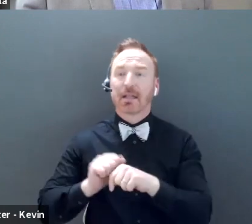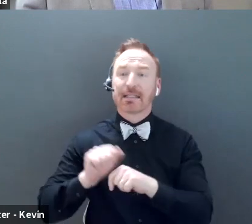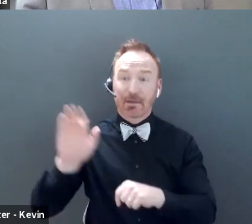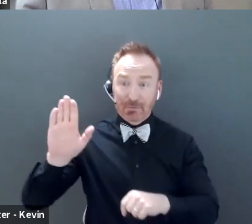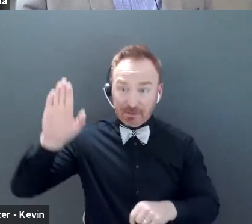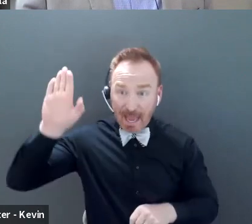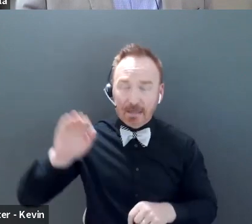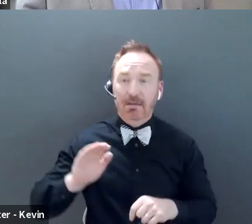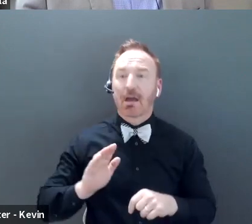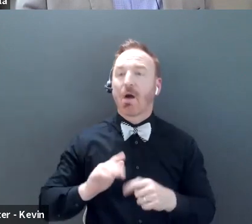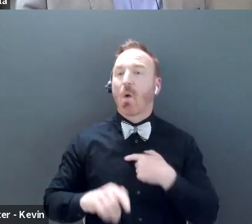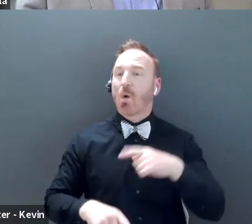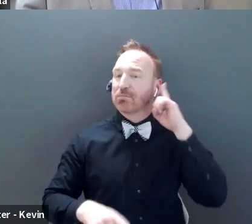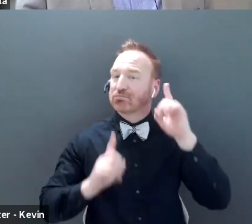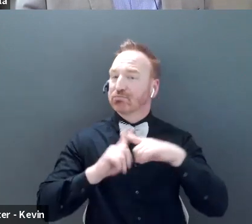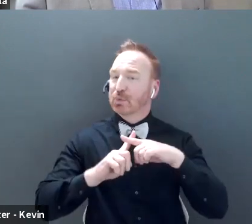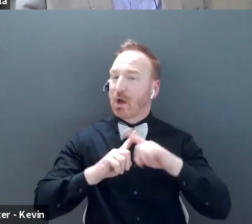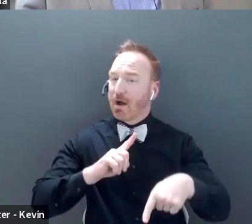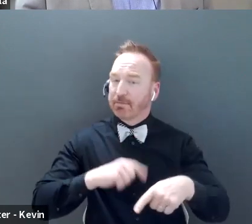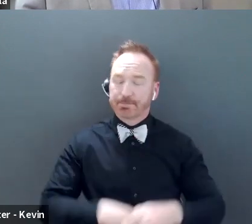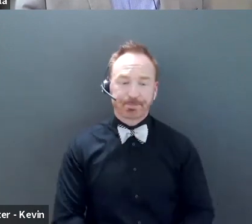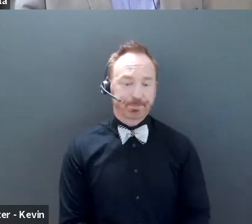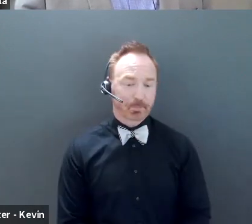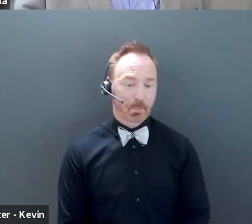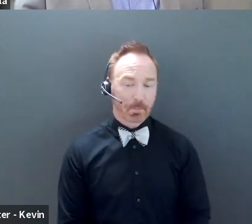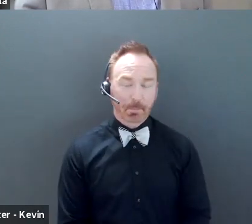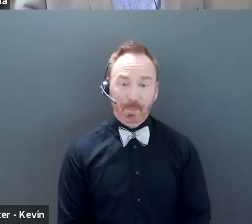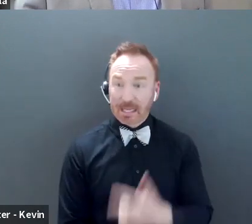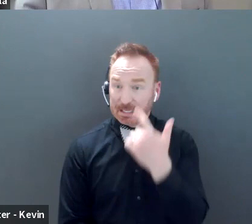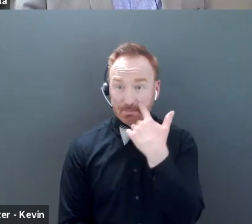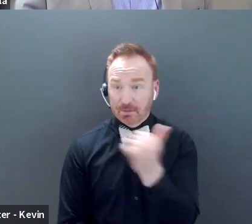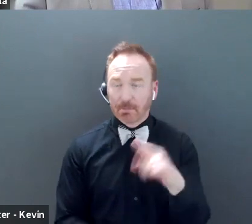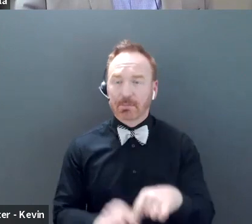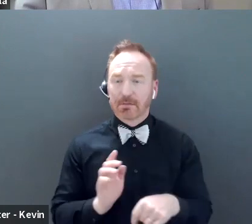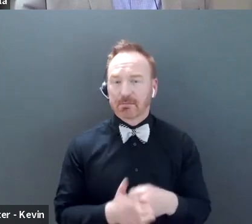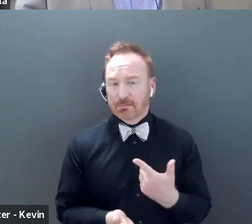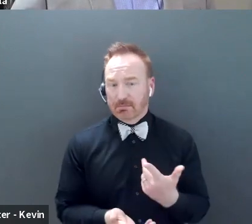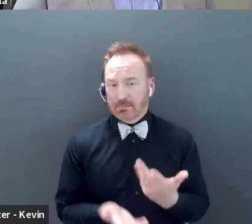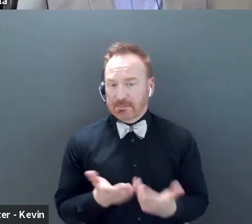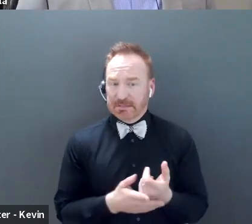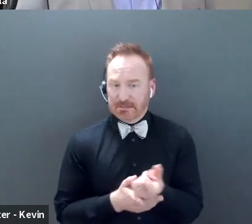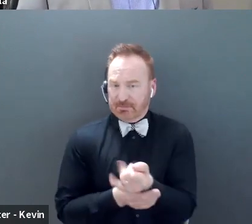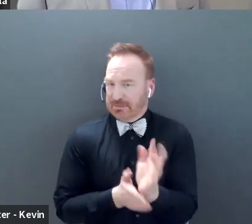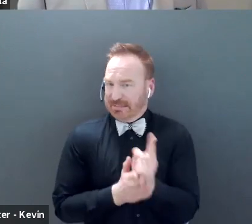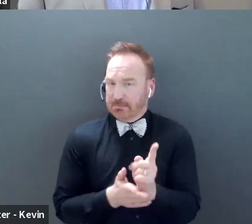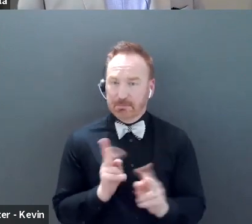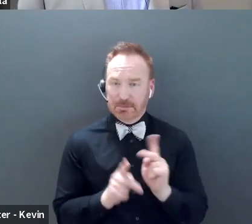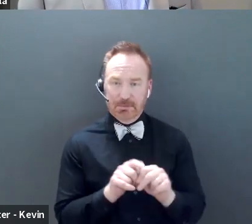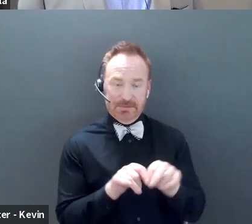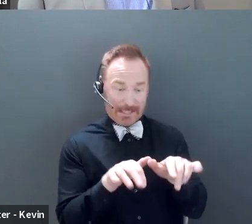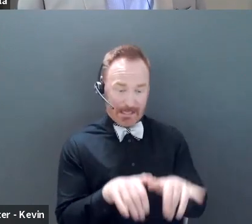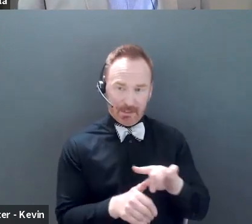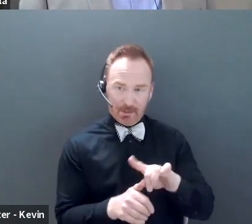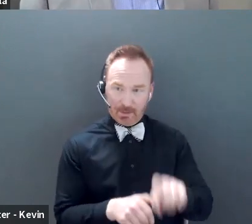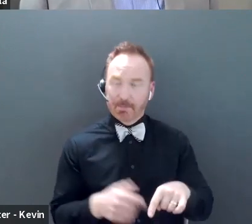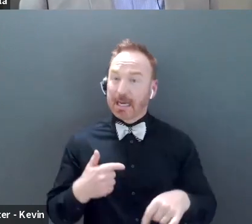just come off mute if you'd like. But maybe we'll give them a couple of minutes if they're typing out their question. I have a question for